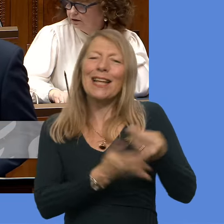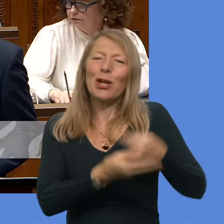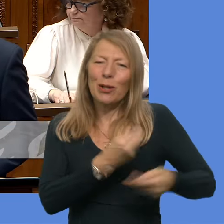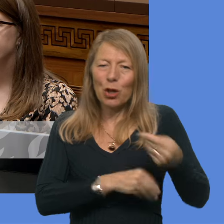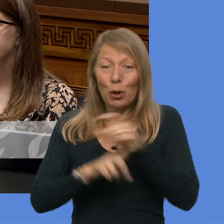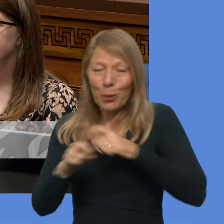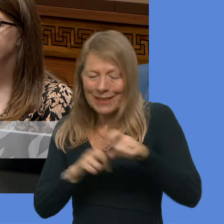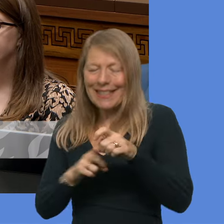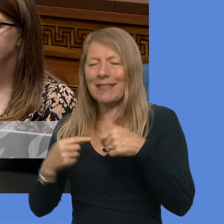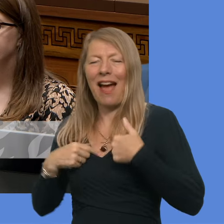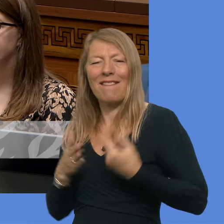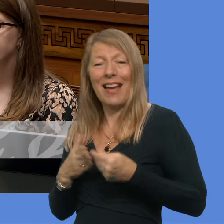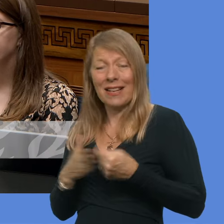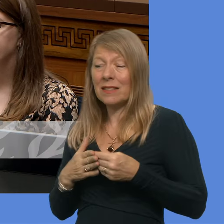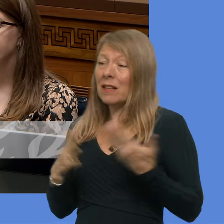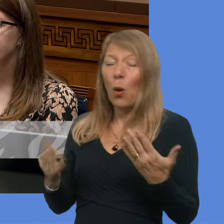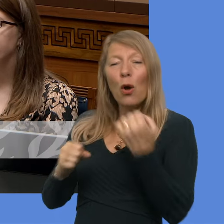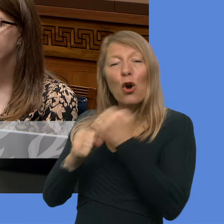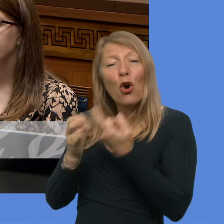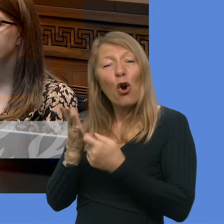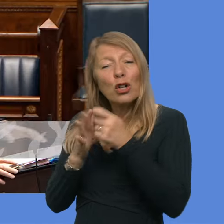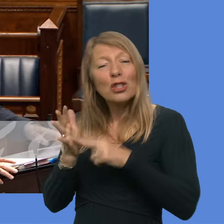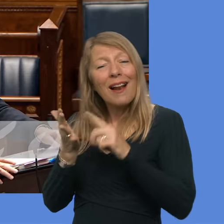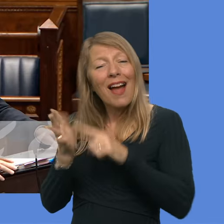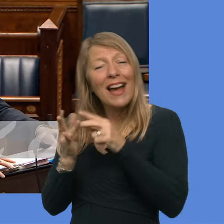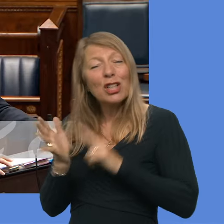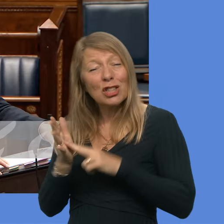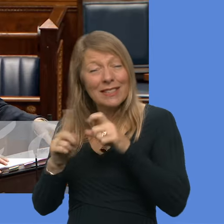relationship with Gordon Lyons now that he's taken up that post.